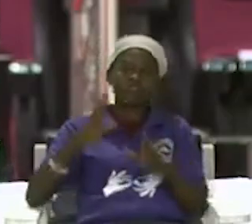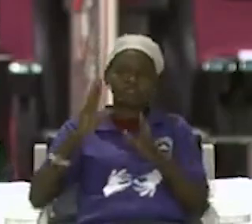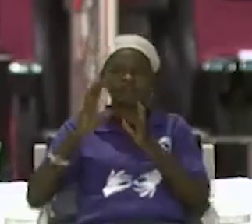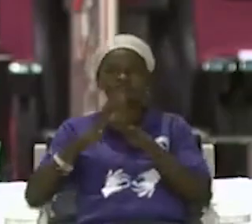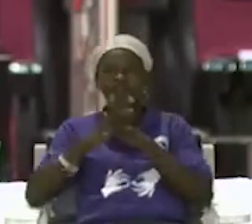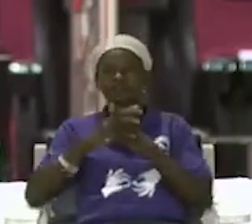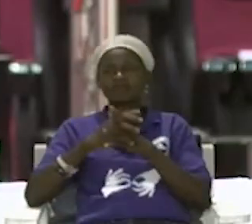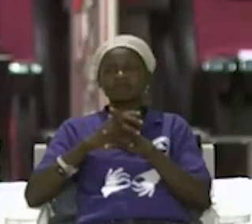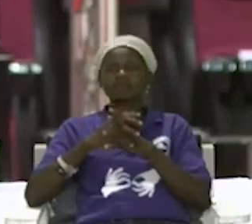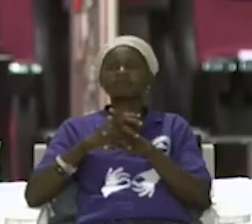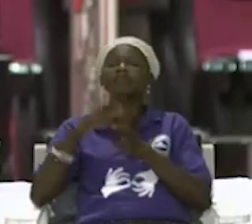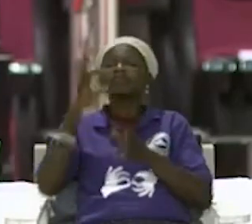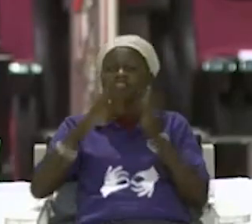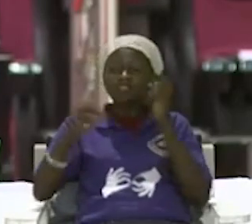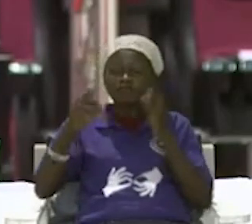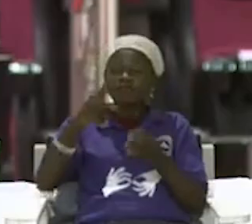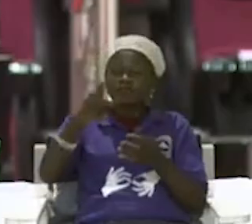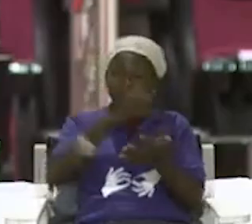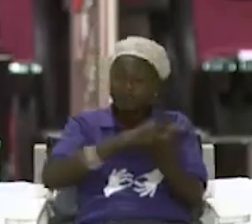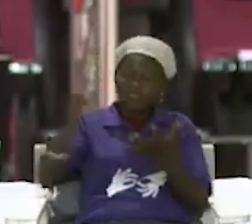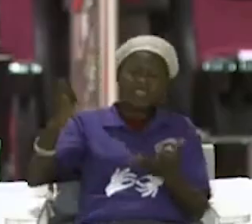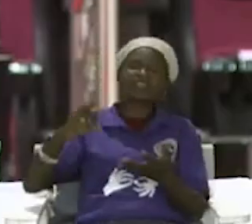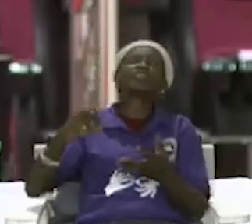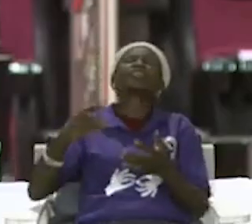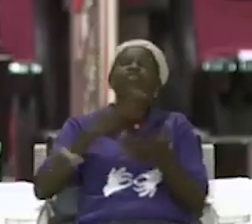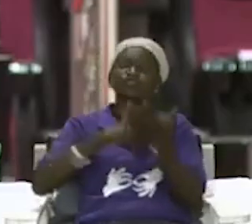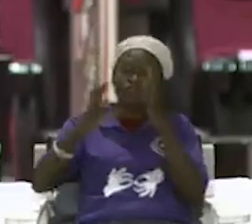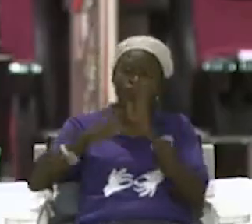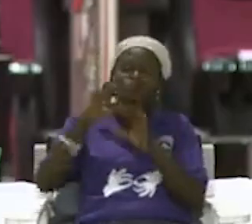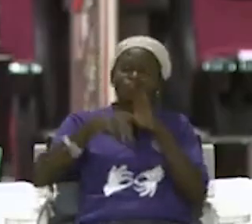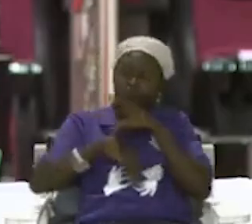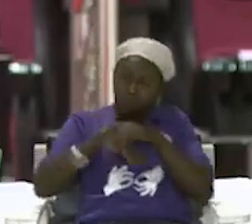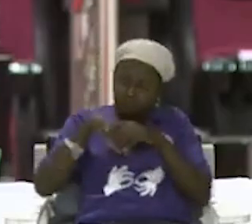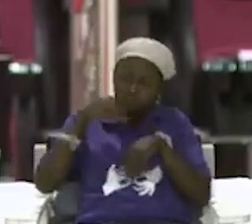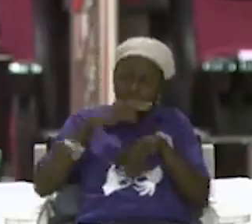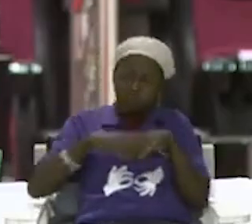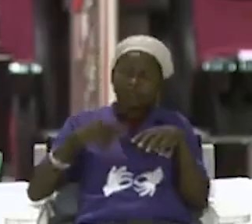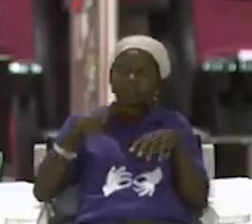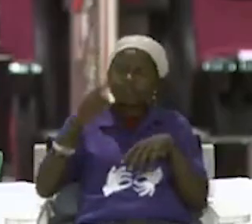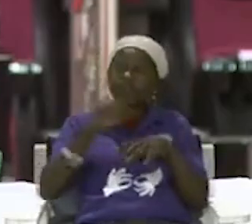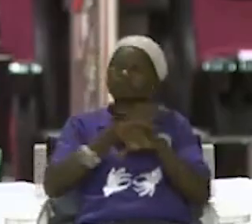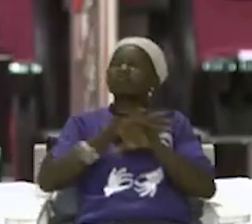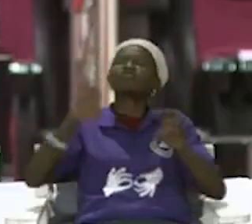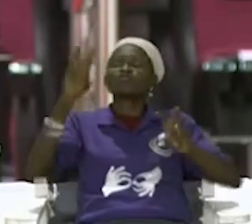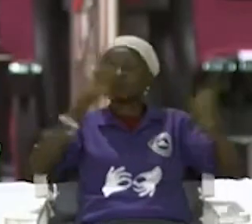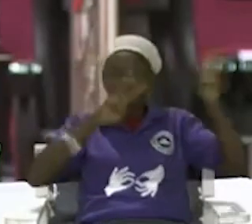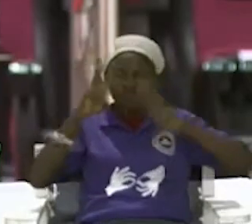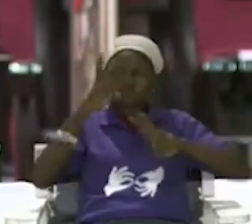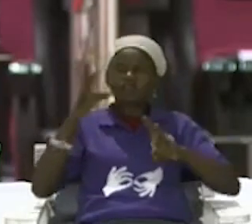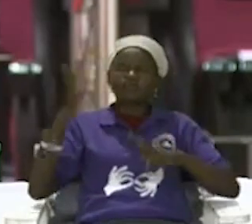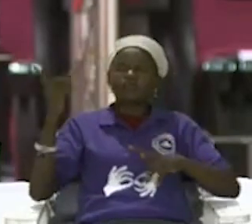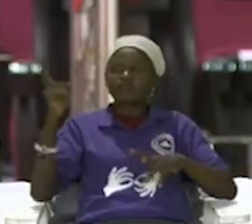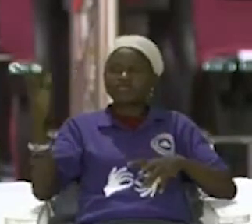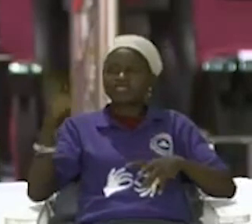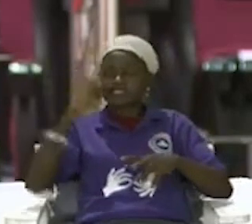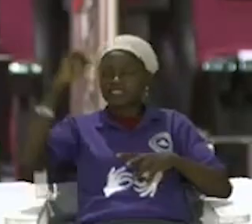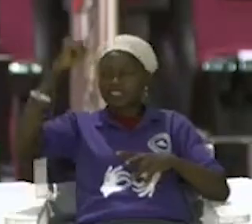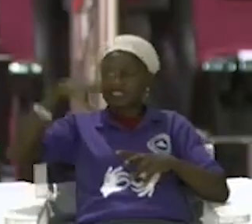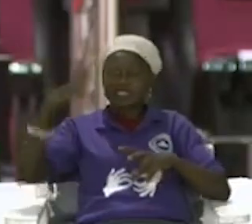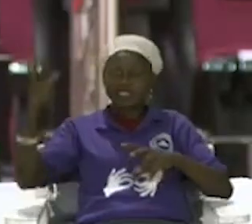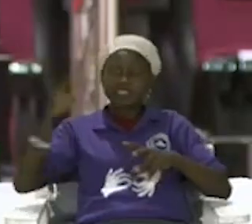If you fail, he will comfort you and tell you, don't worry, where there's life, there is hope.